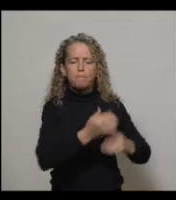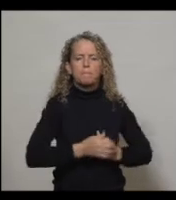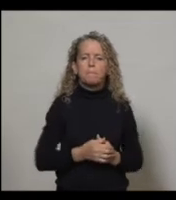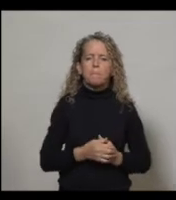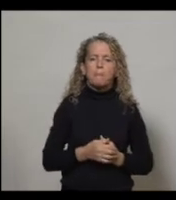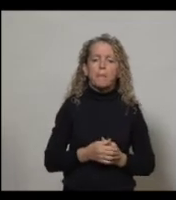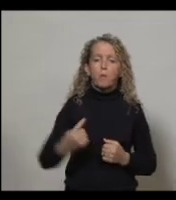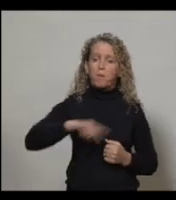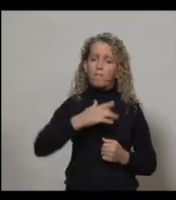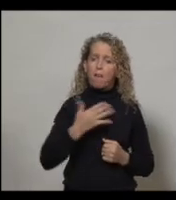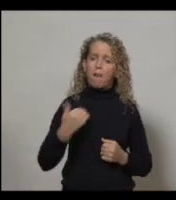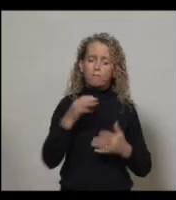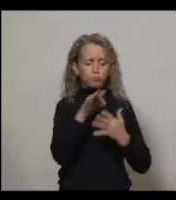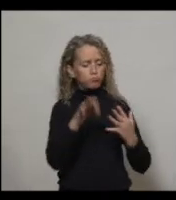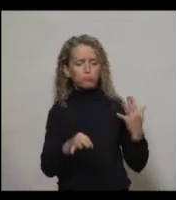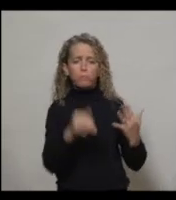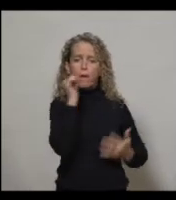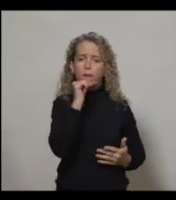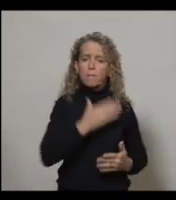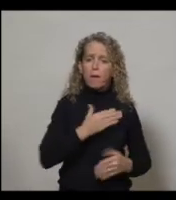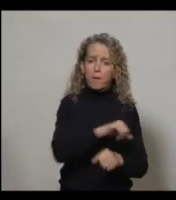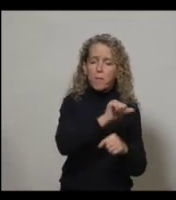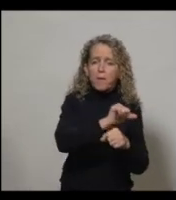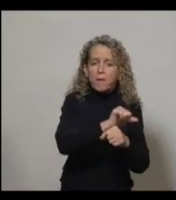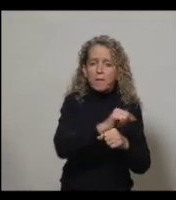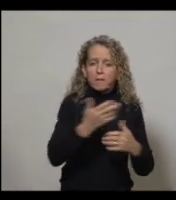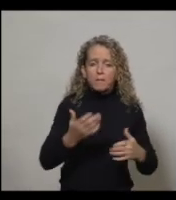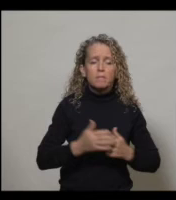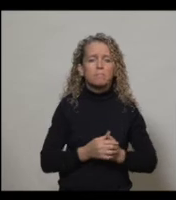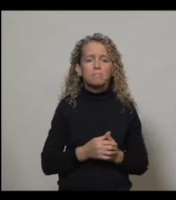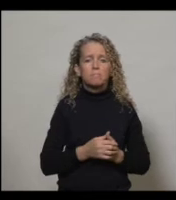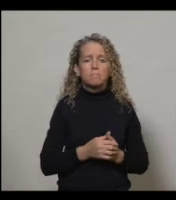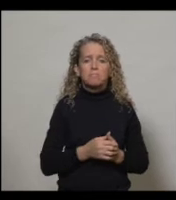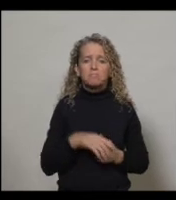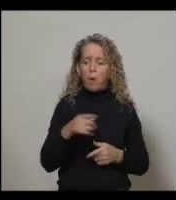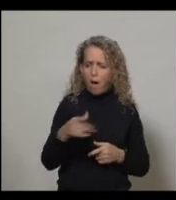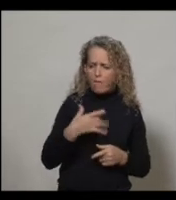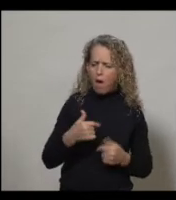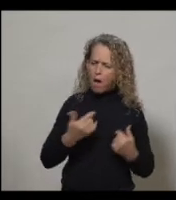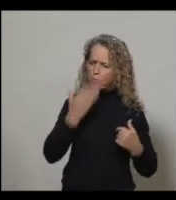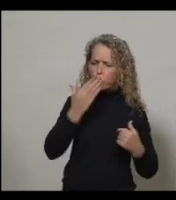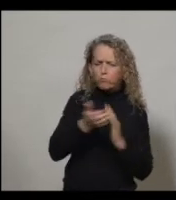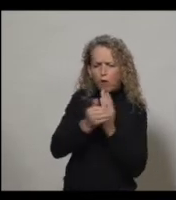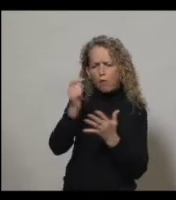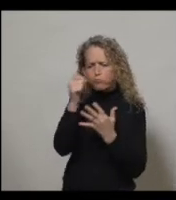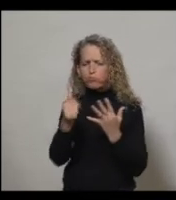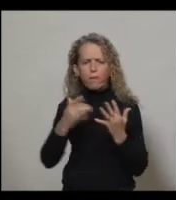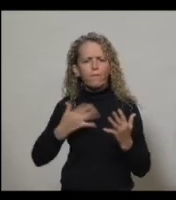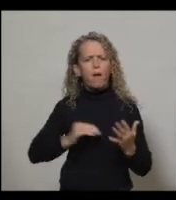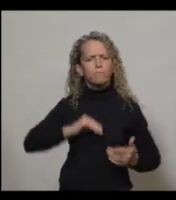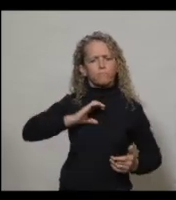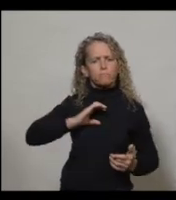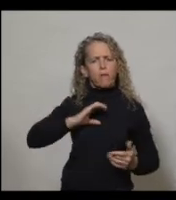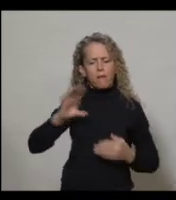in our day-to-day work? Are there things that we're really good at that would provide some empowerment for us and some joy? And are there ways we can embed that